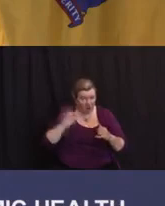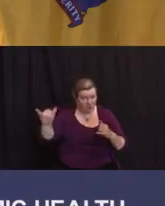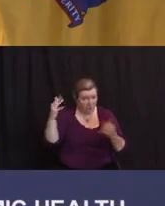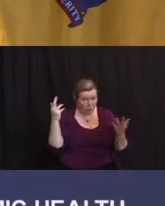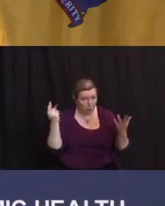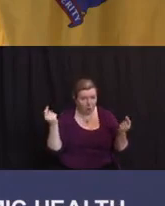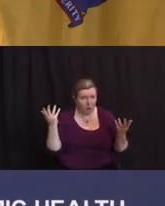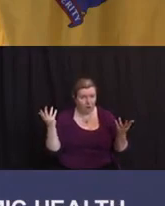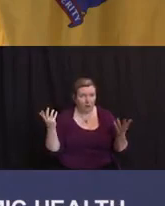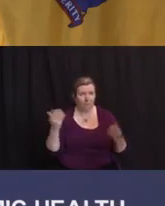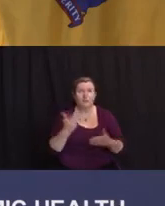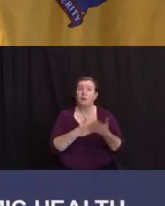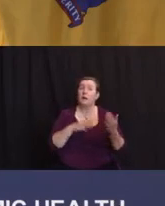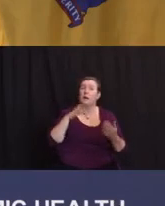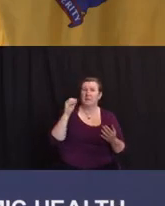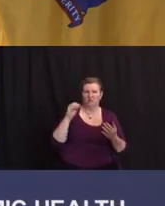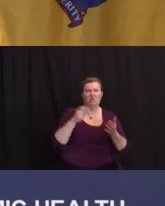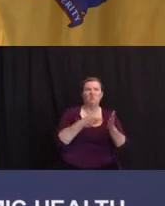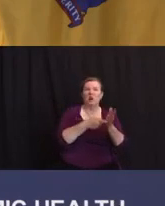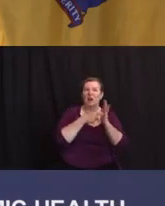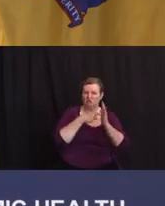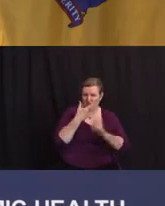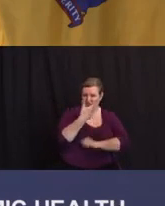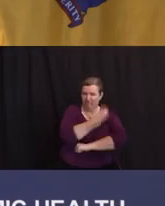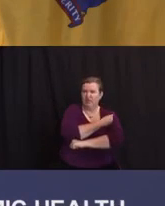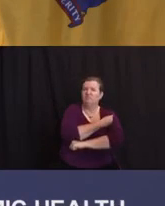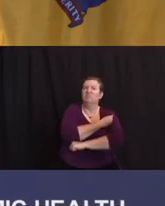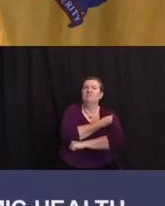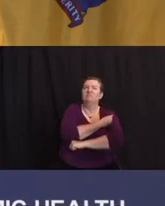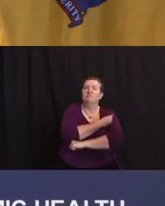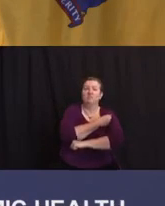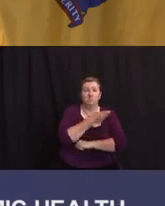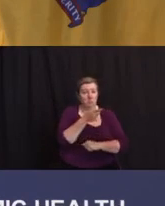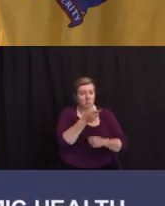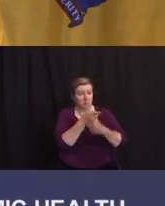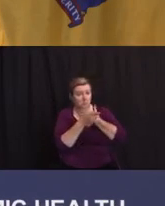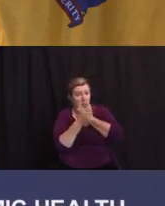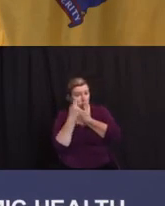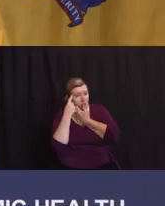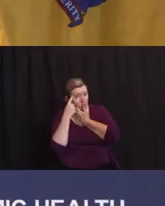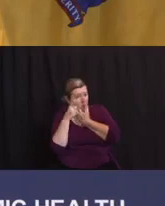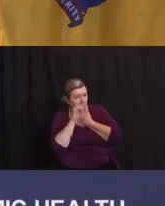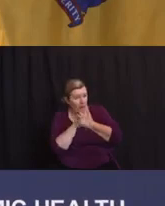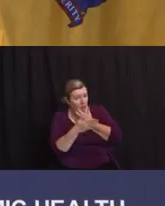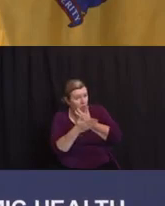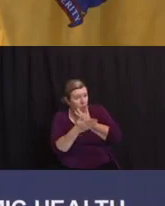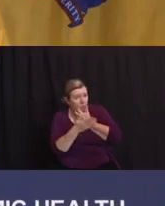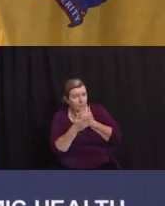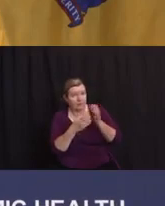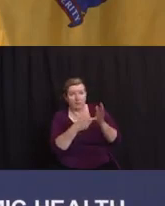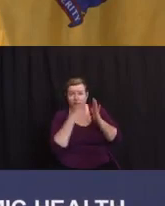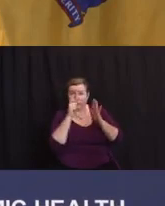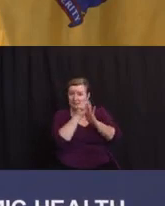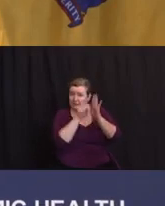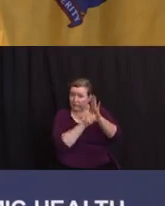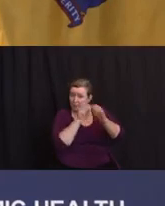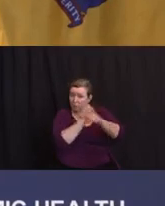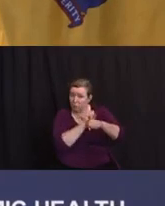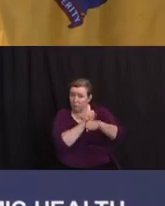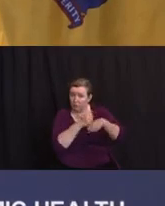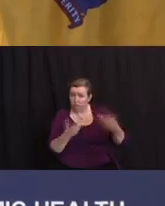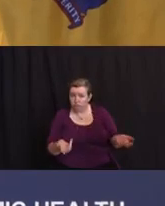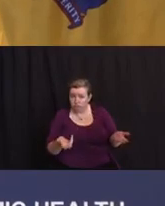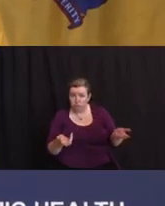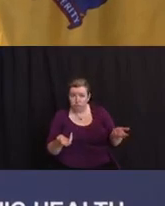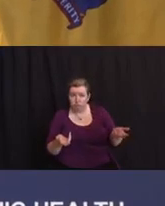including Hackensack Meridian Health. Do you have any plans for a vaccine mandate for state employees? And do you want to see more companies mandate